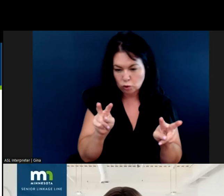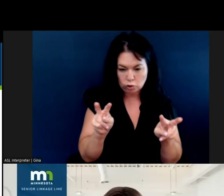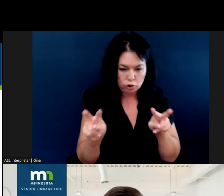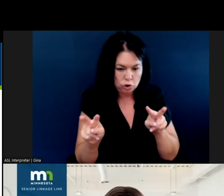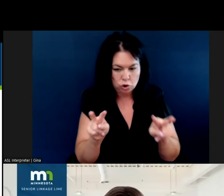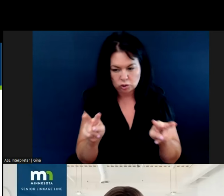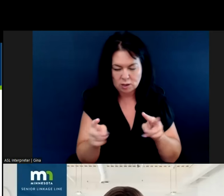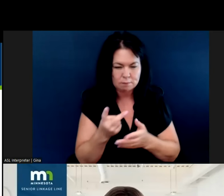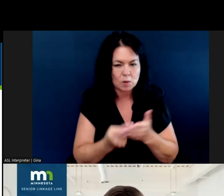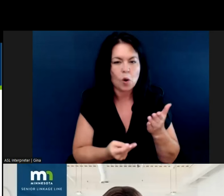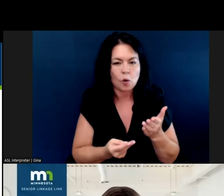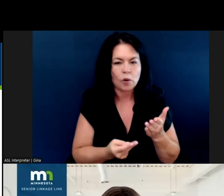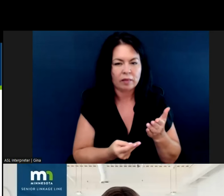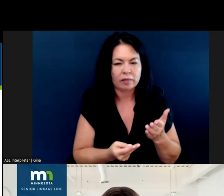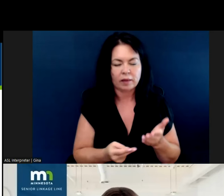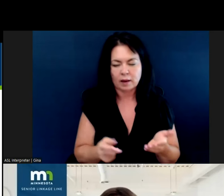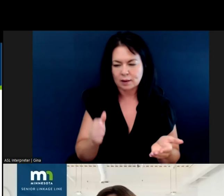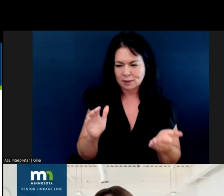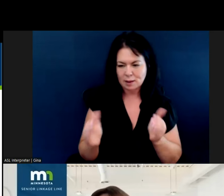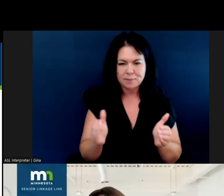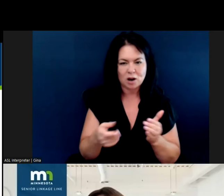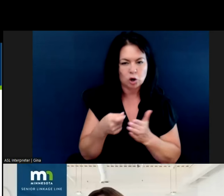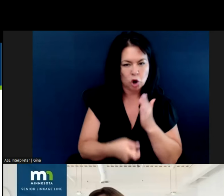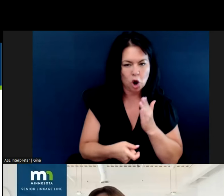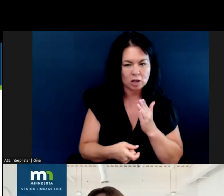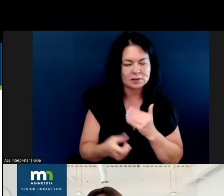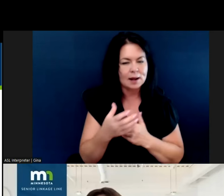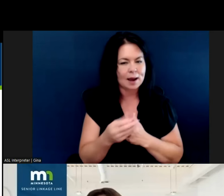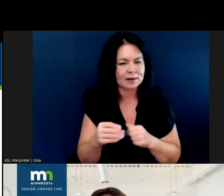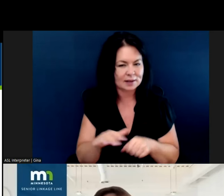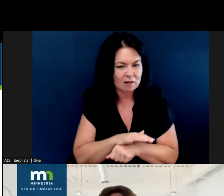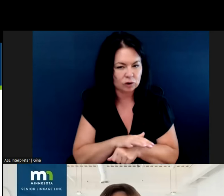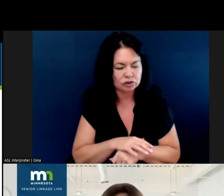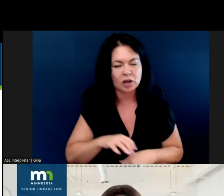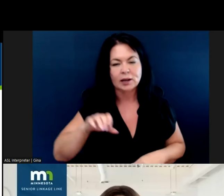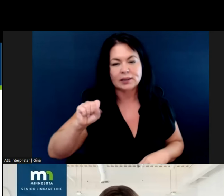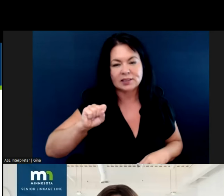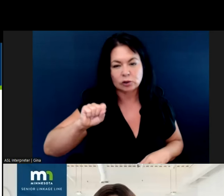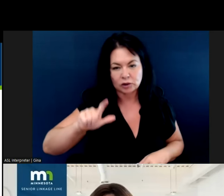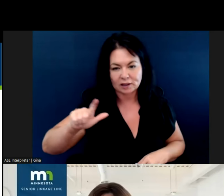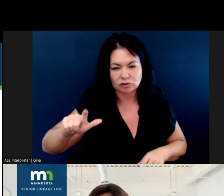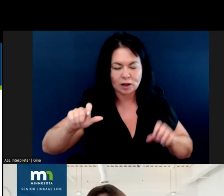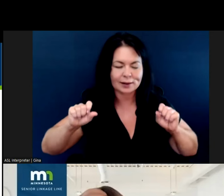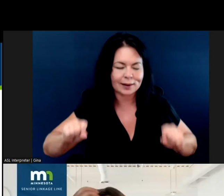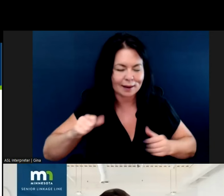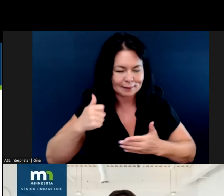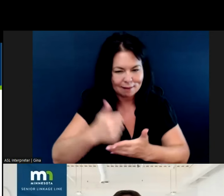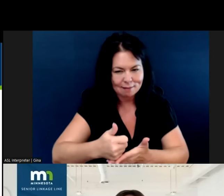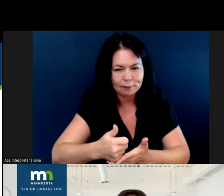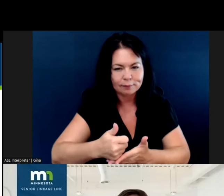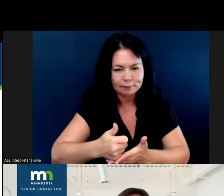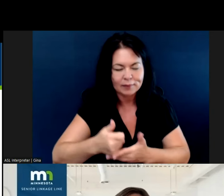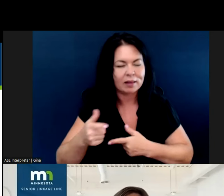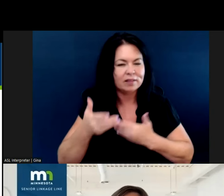the cost, convenience, and coverage. And that's something that Senior Linkage Line can do with you as well. We do offer